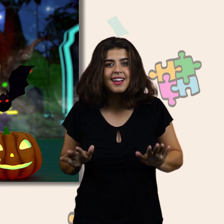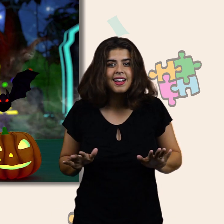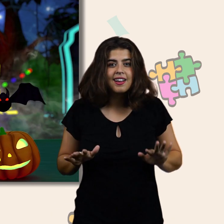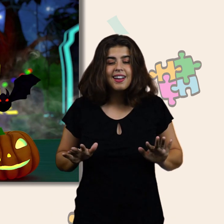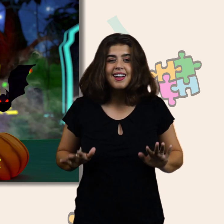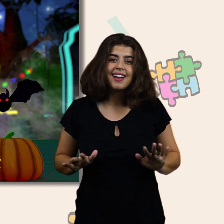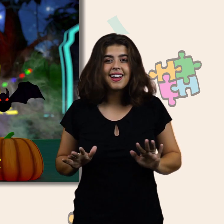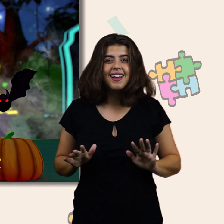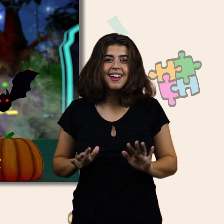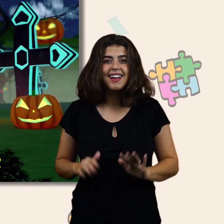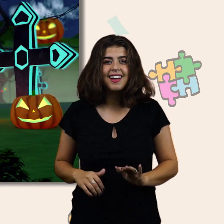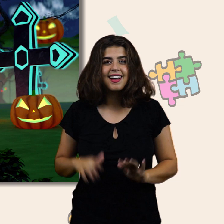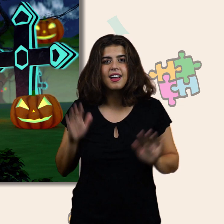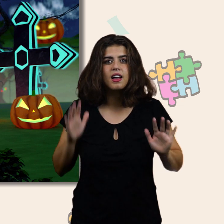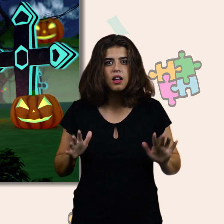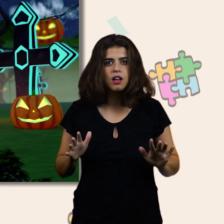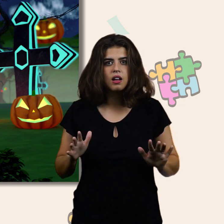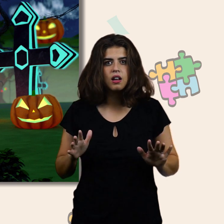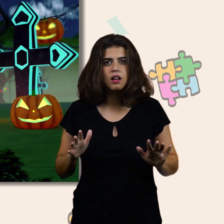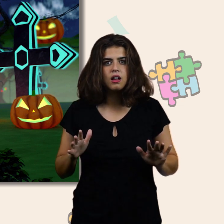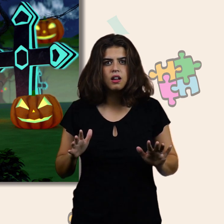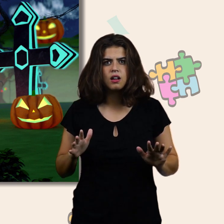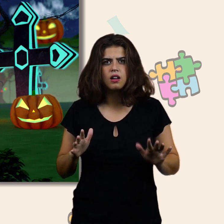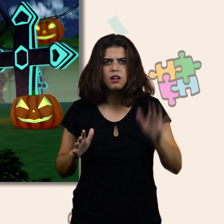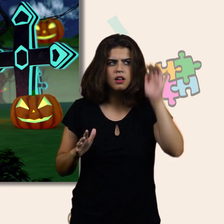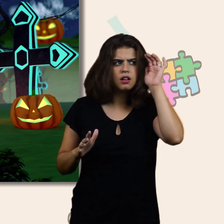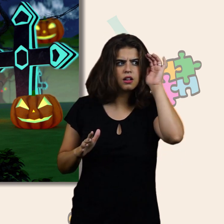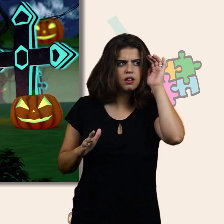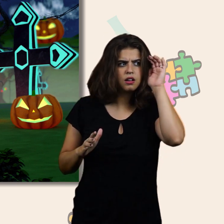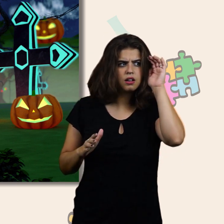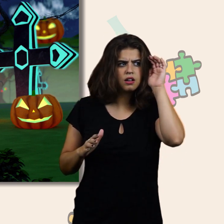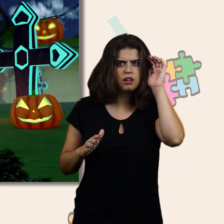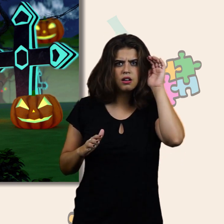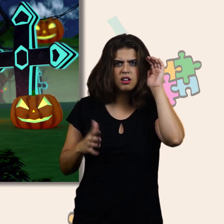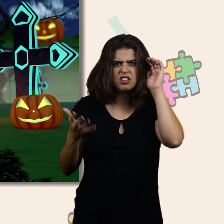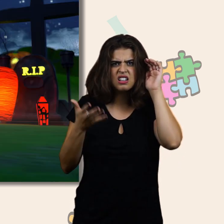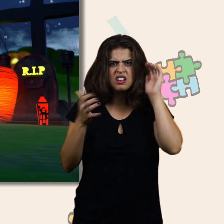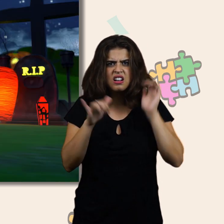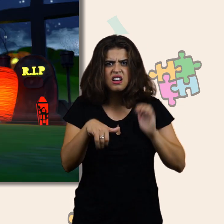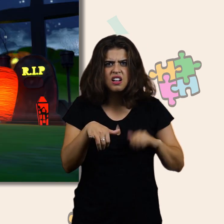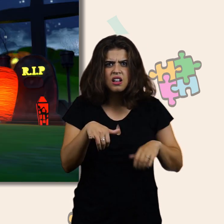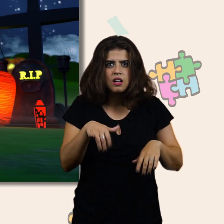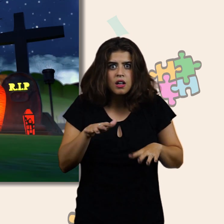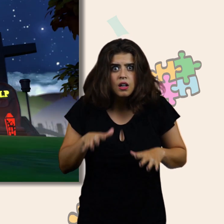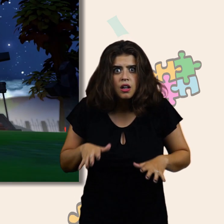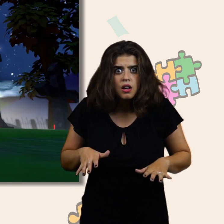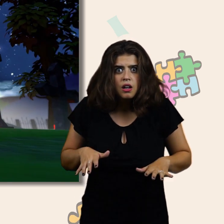back. Stop. Listen. Oh, what's that?